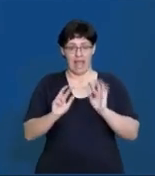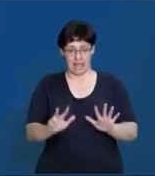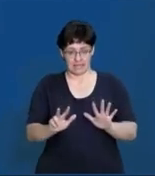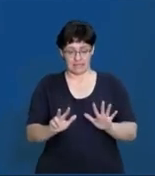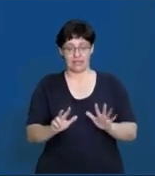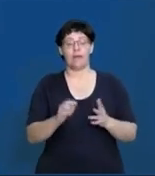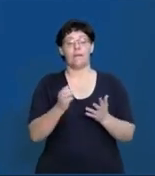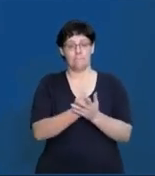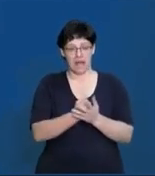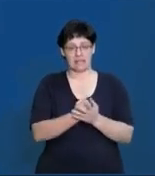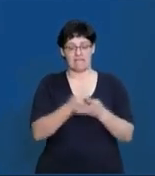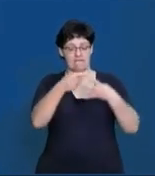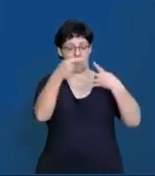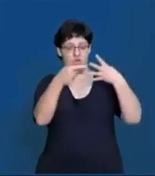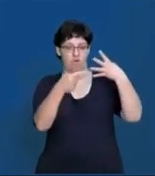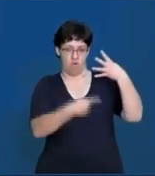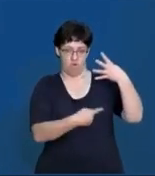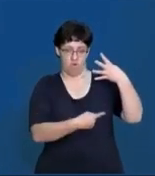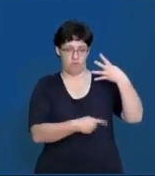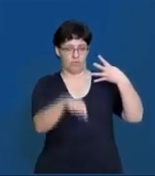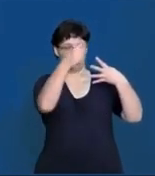Again, because the mark allocation is 8 marks,